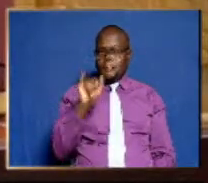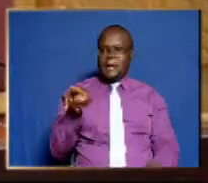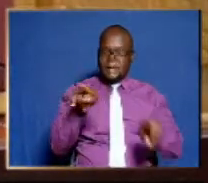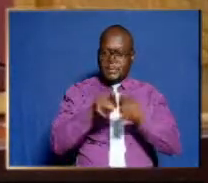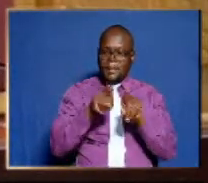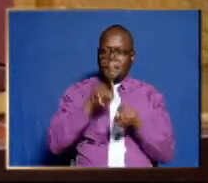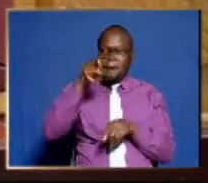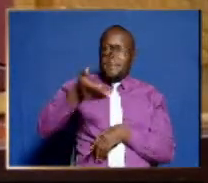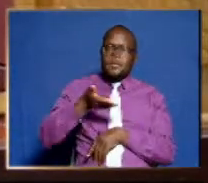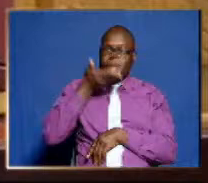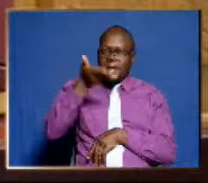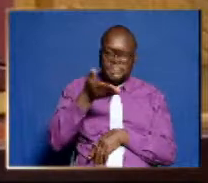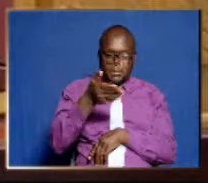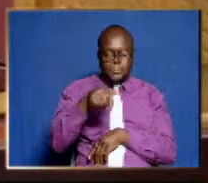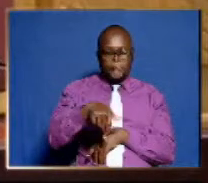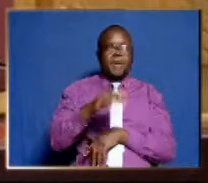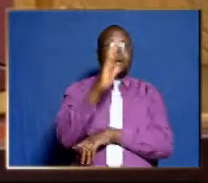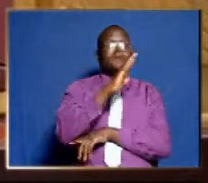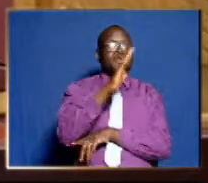responded to in the afternoon.